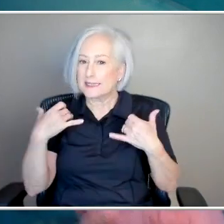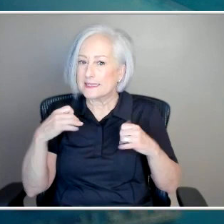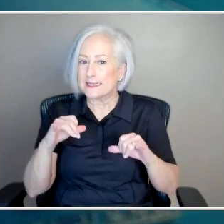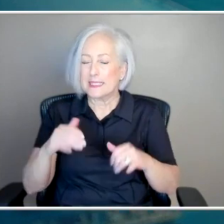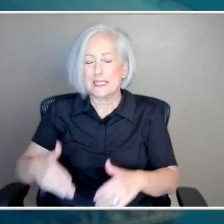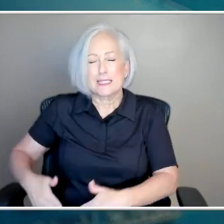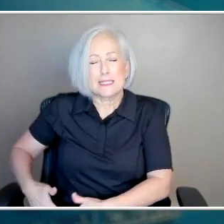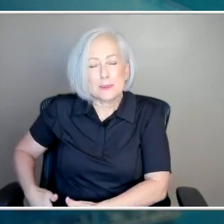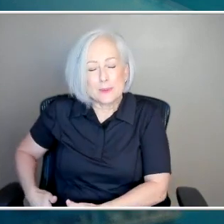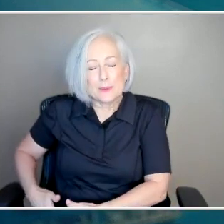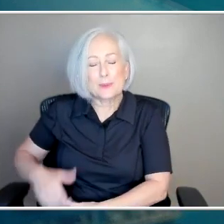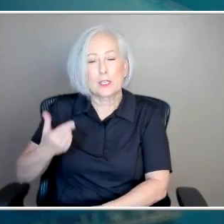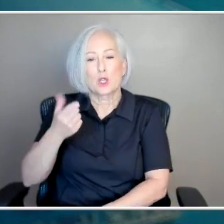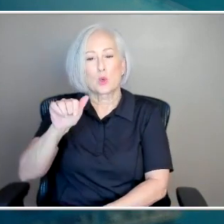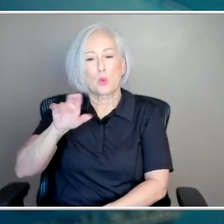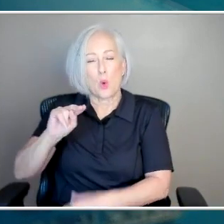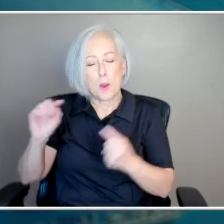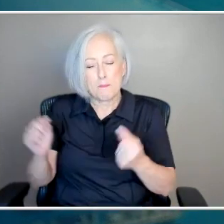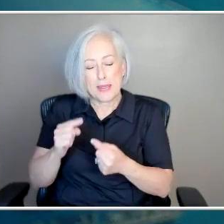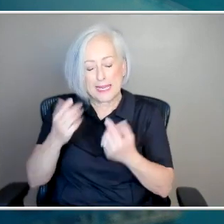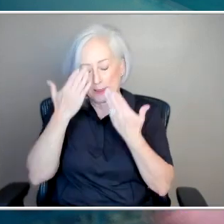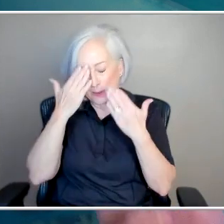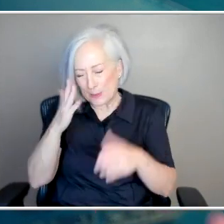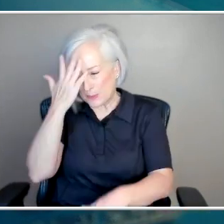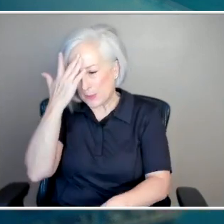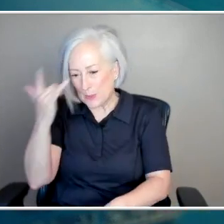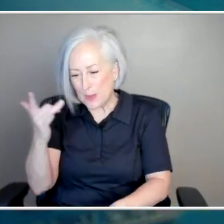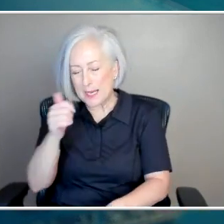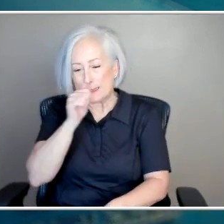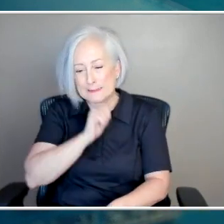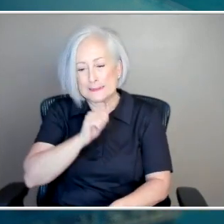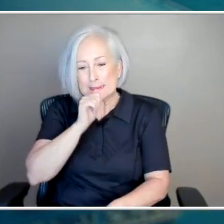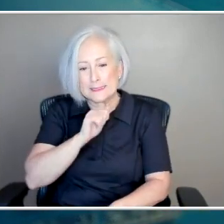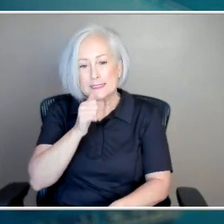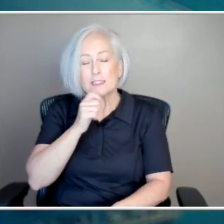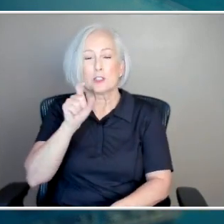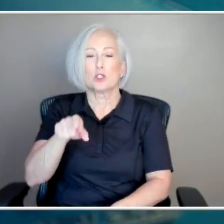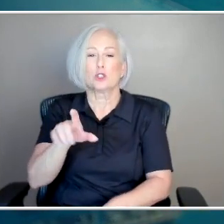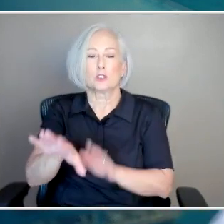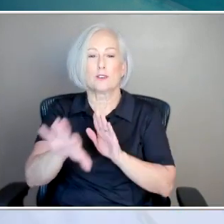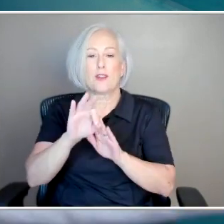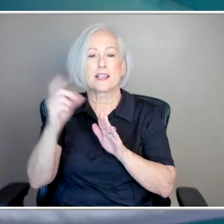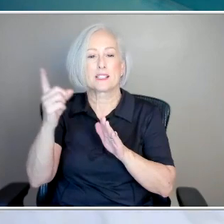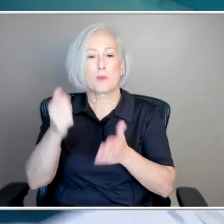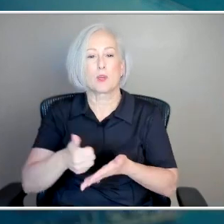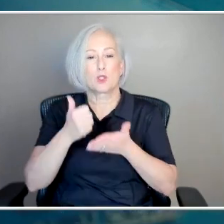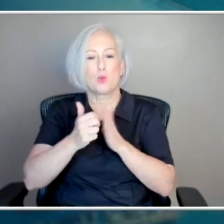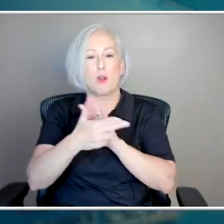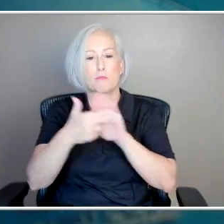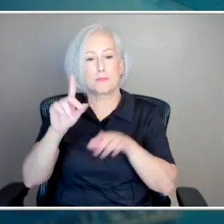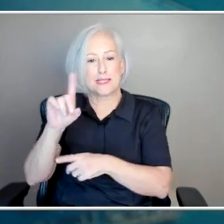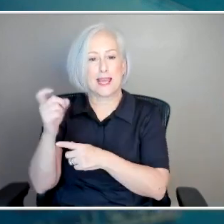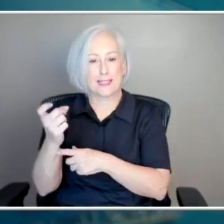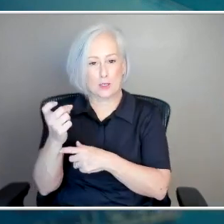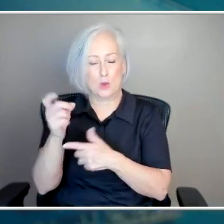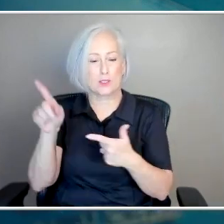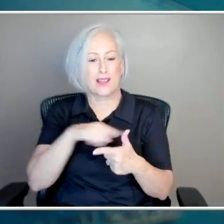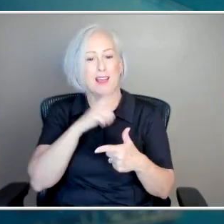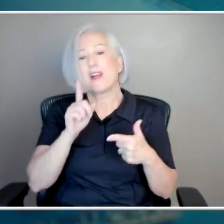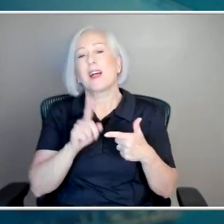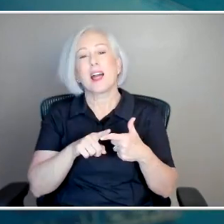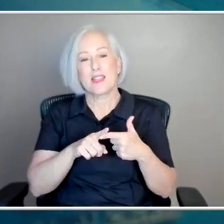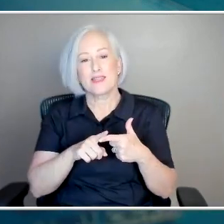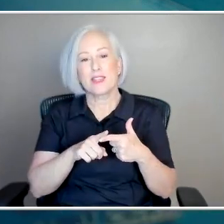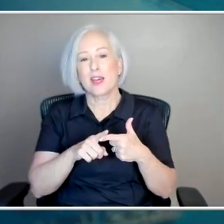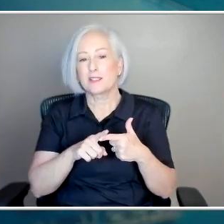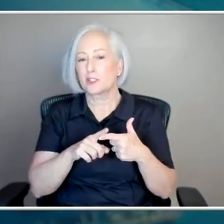figure out why it's happening and it's really limiting what you should do, you should seek out somebody that can help you diagnose it. And then, just to piggyback on what